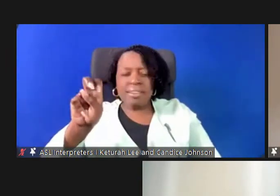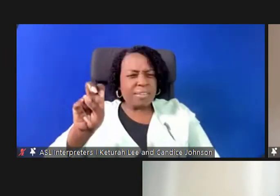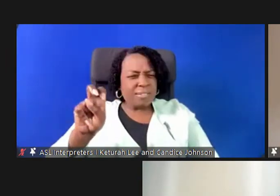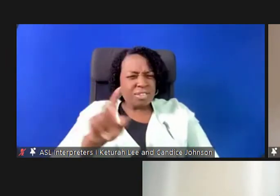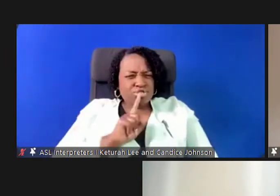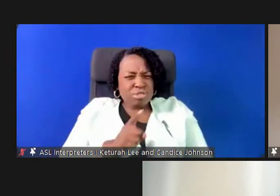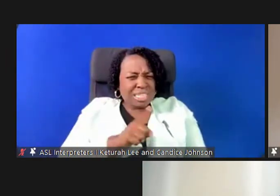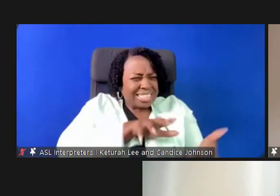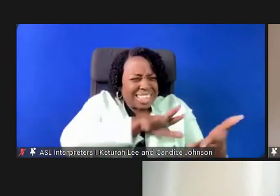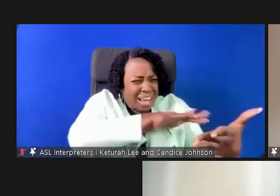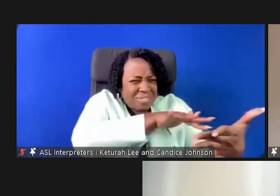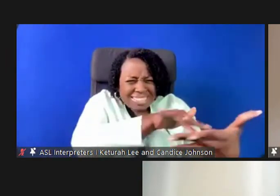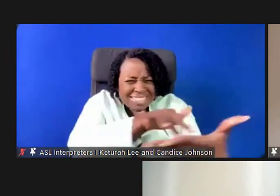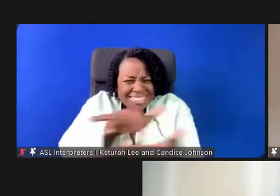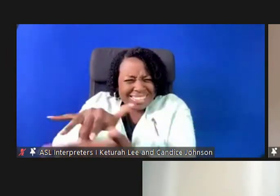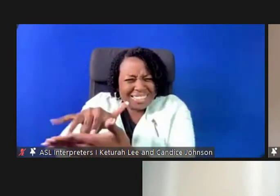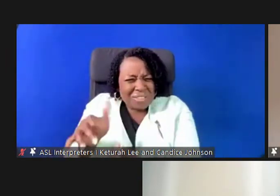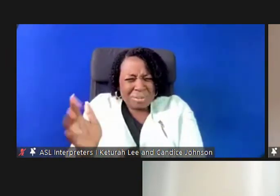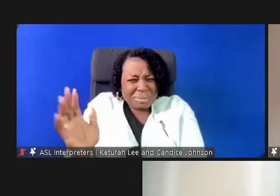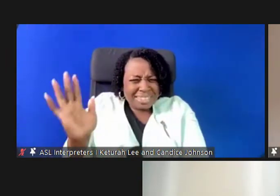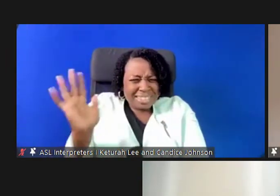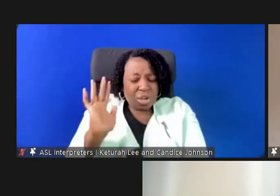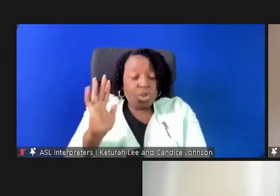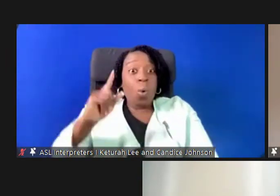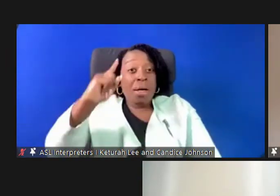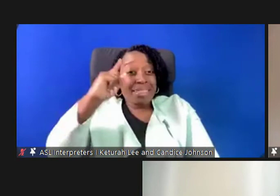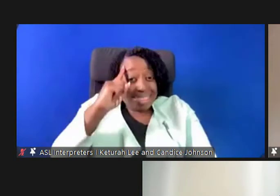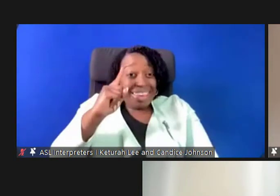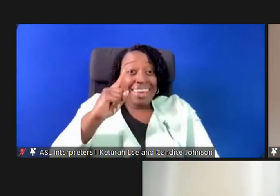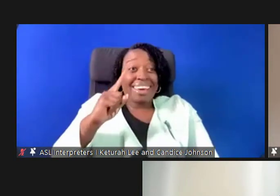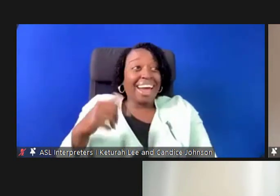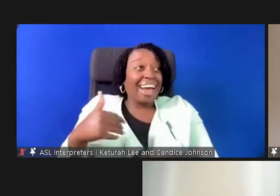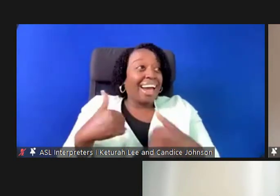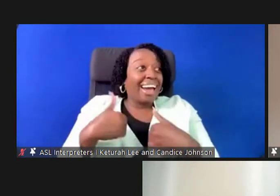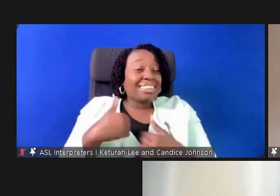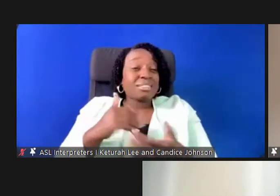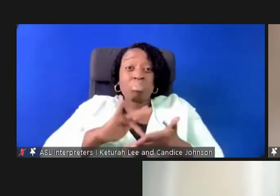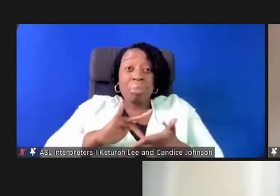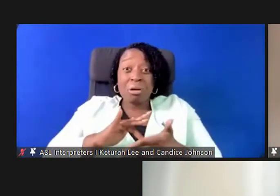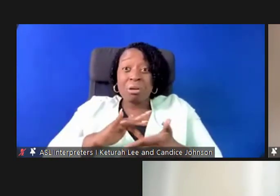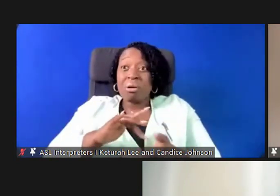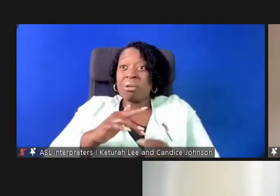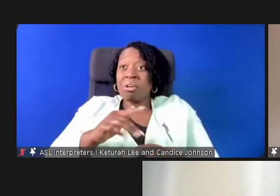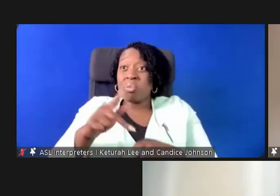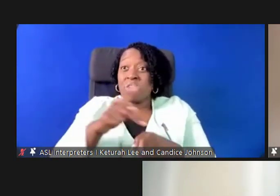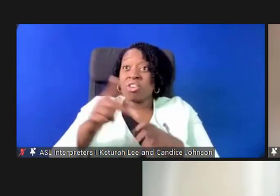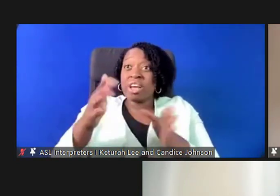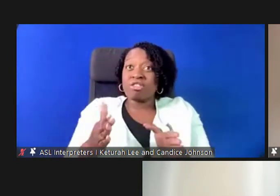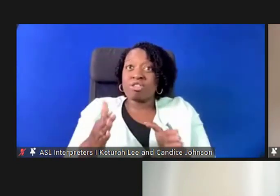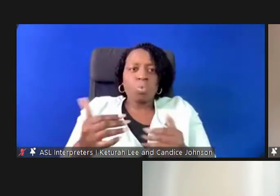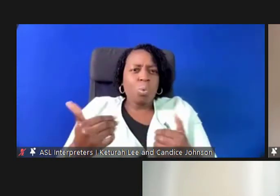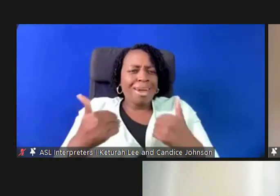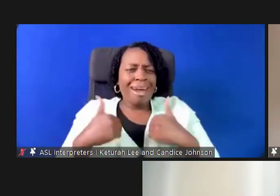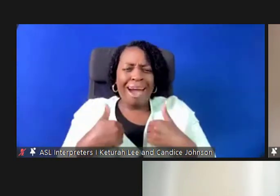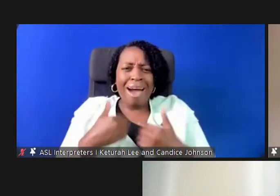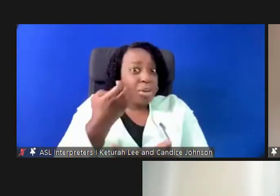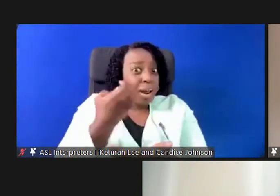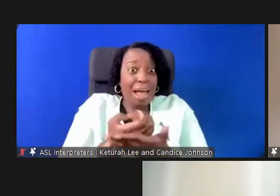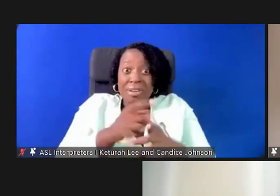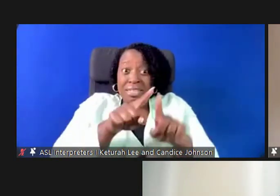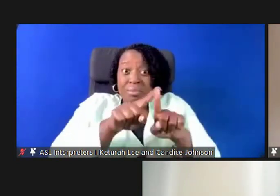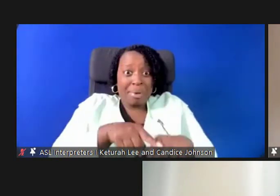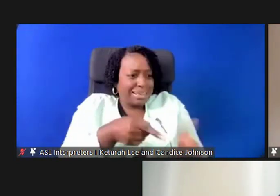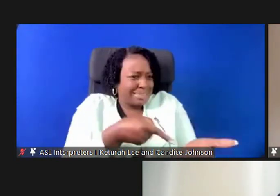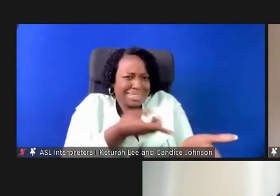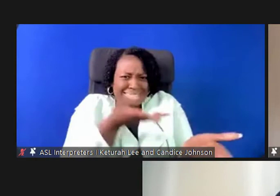loneliness. So I think we have that to draw upon, just even in our evidence base, and